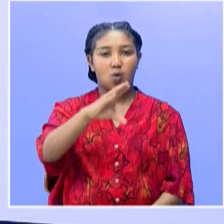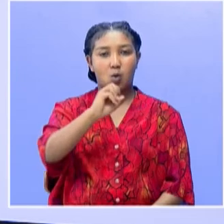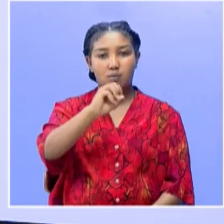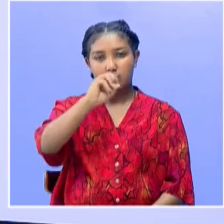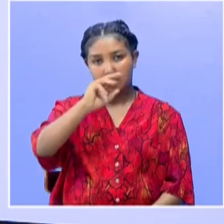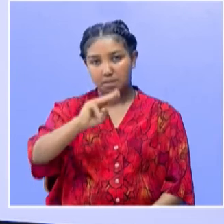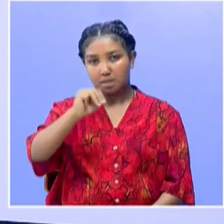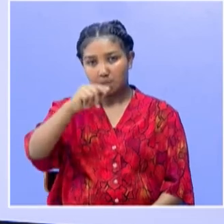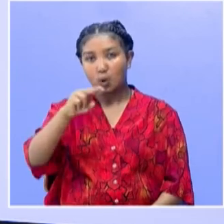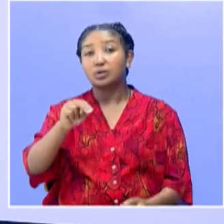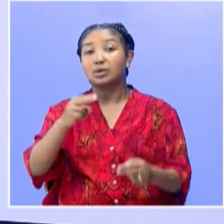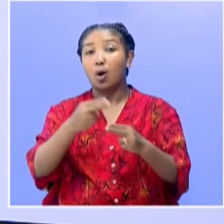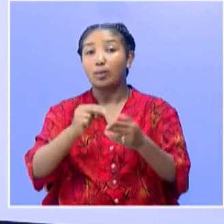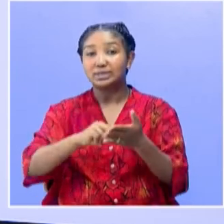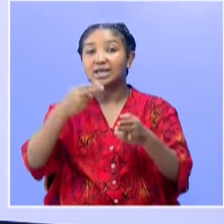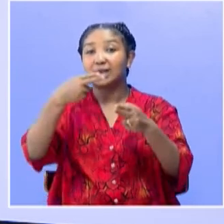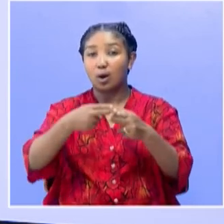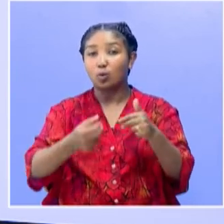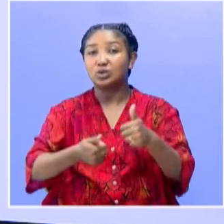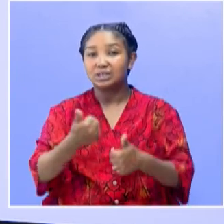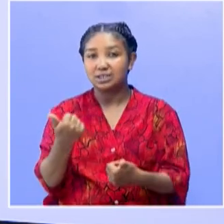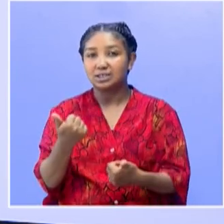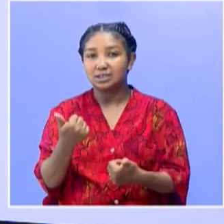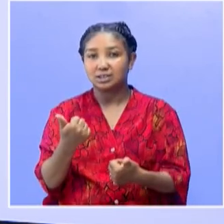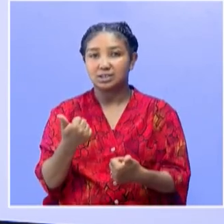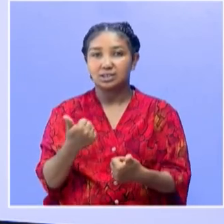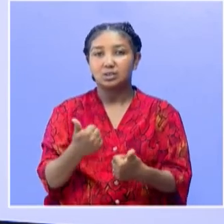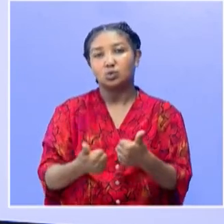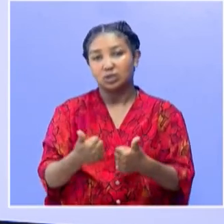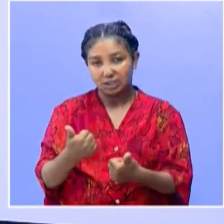Compound noun means a noun which is